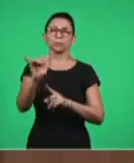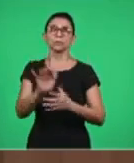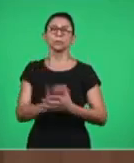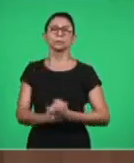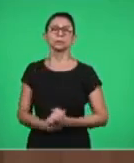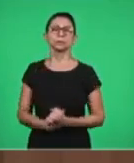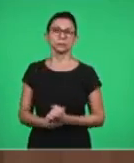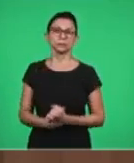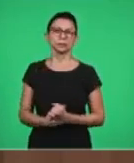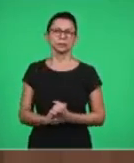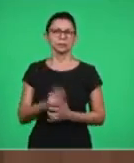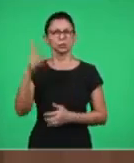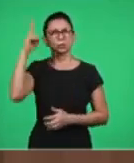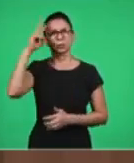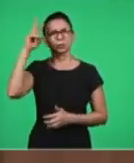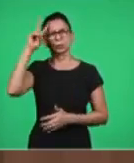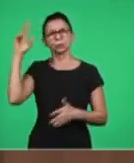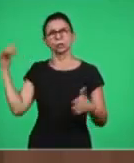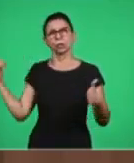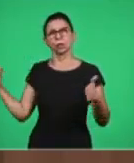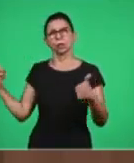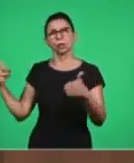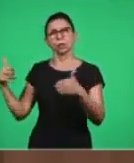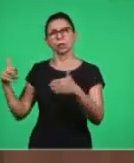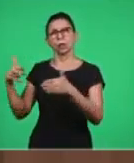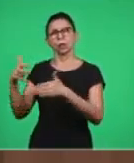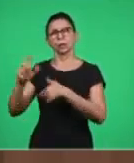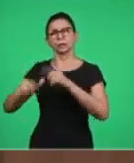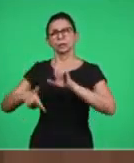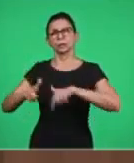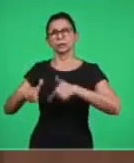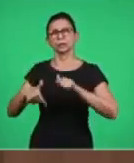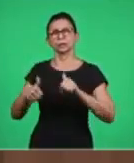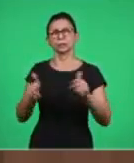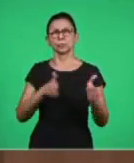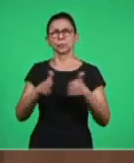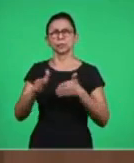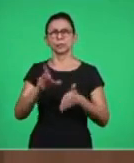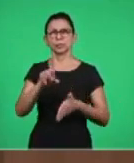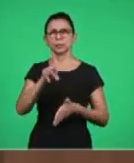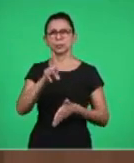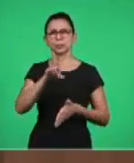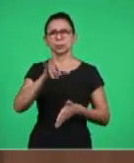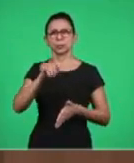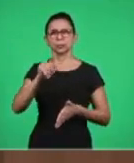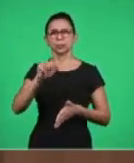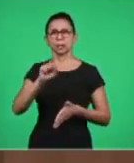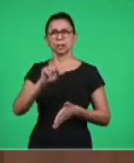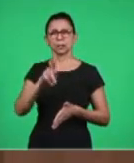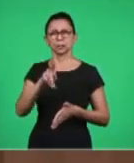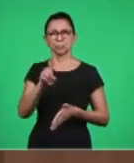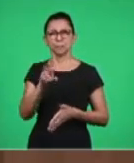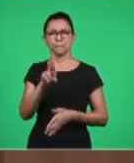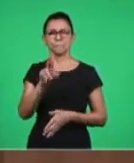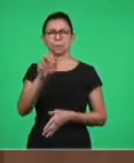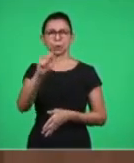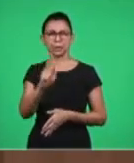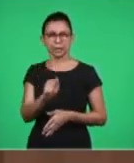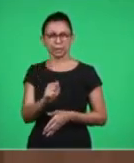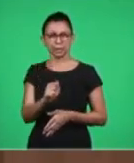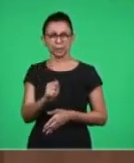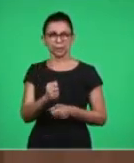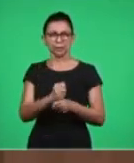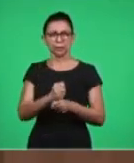regarding the entire history of Israel, the period called the Diaspora, and the 70th of